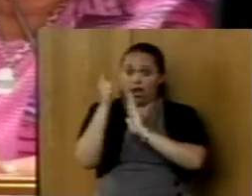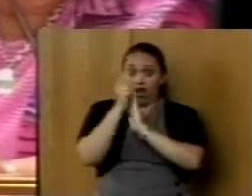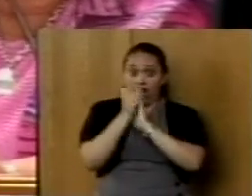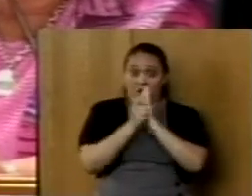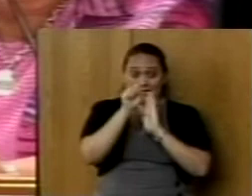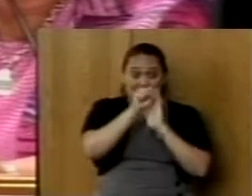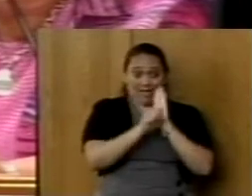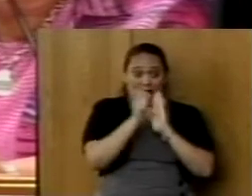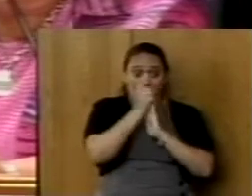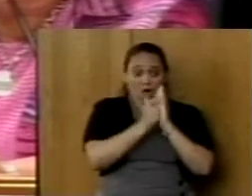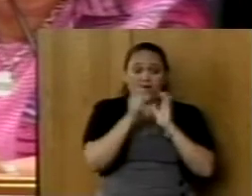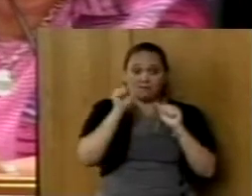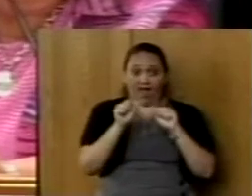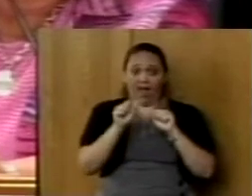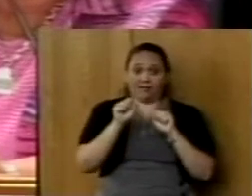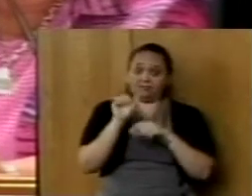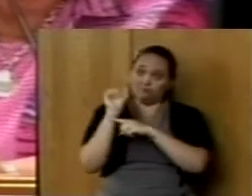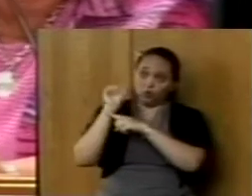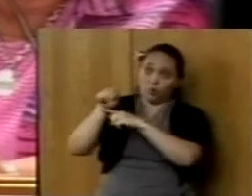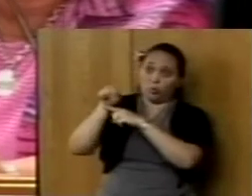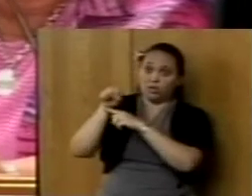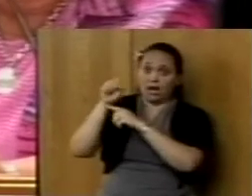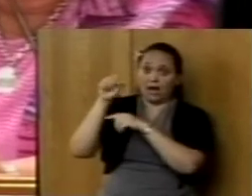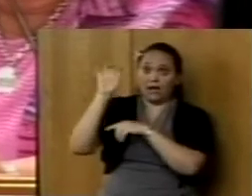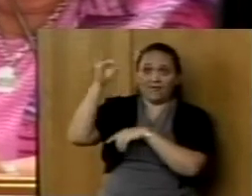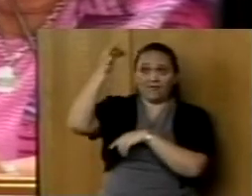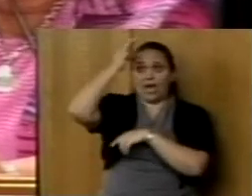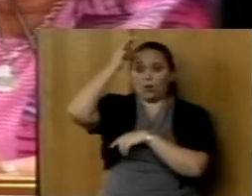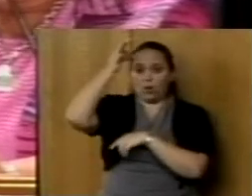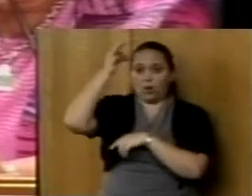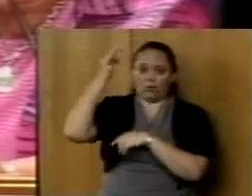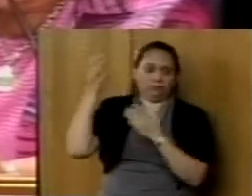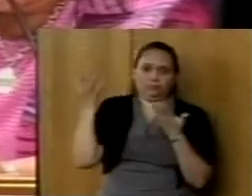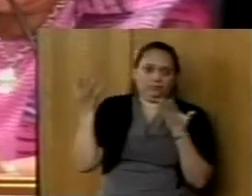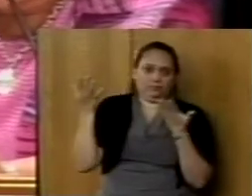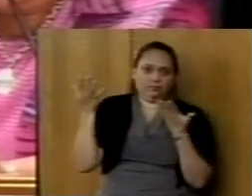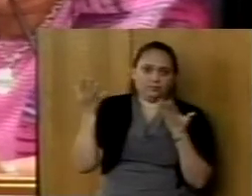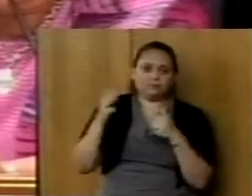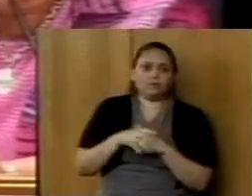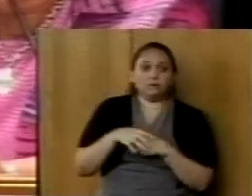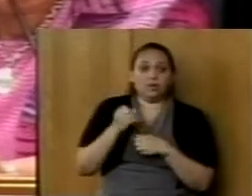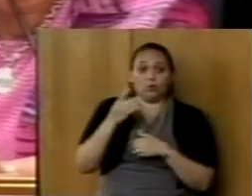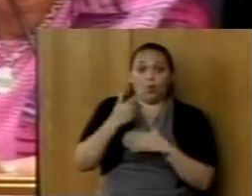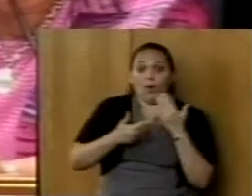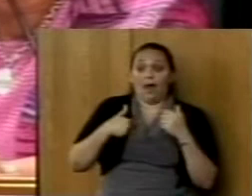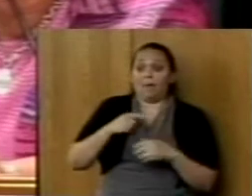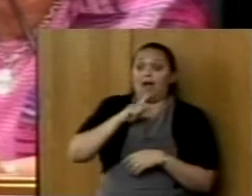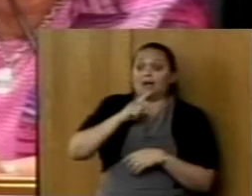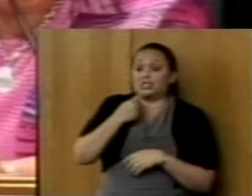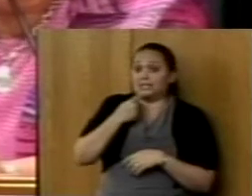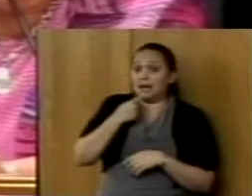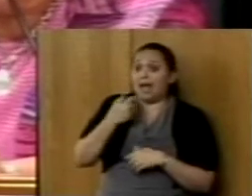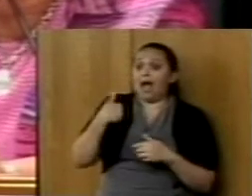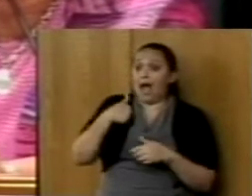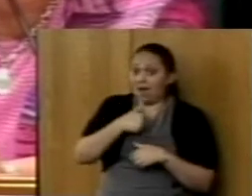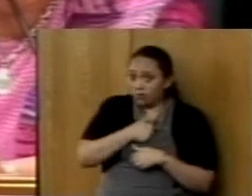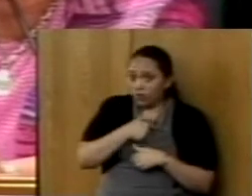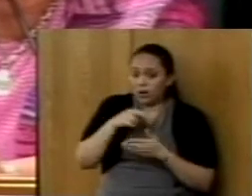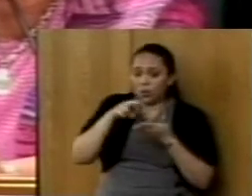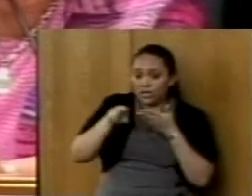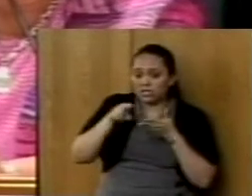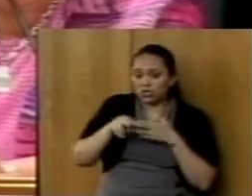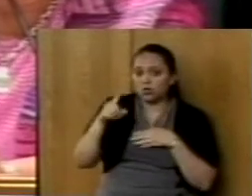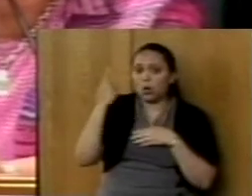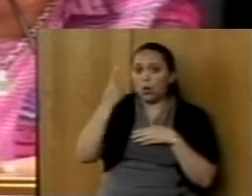law, or a city can come up with an ordinance that supersedes a state law. So what I'm actually saying is, have we researched where